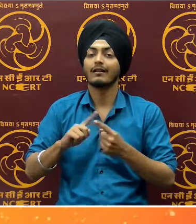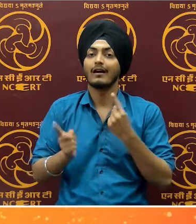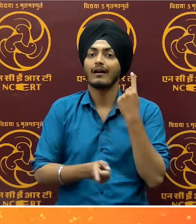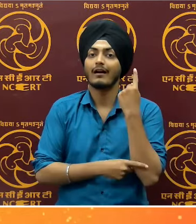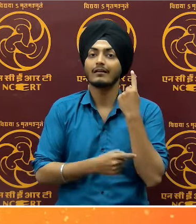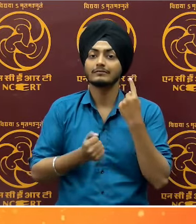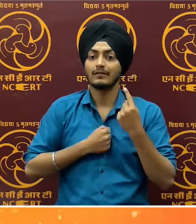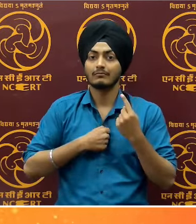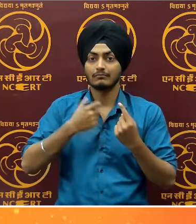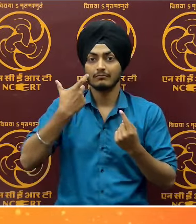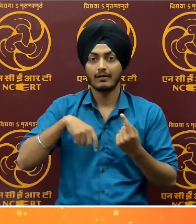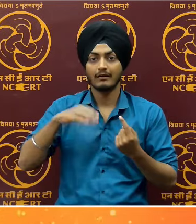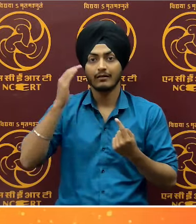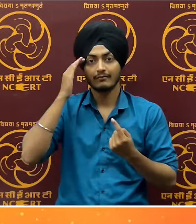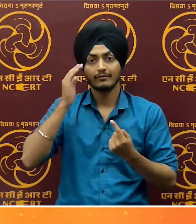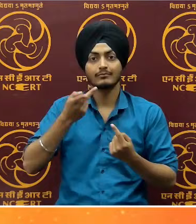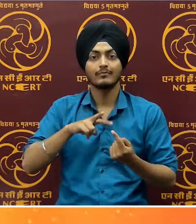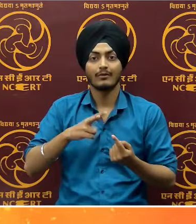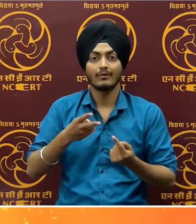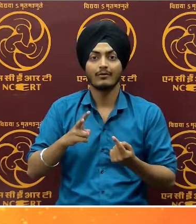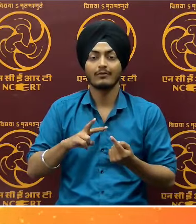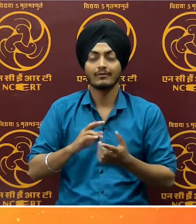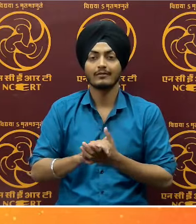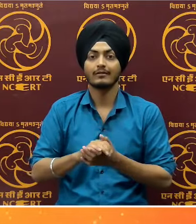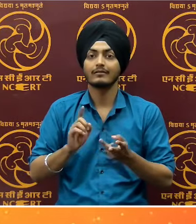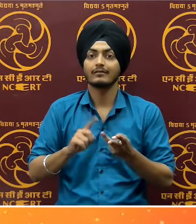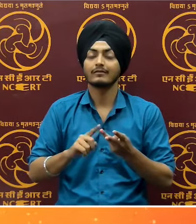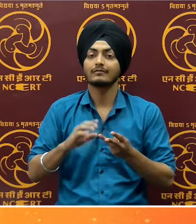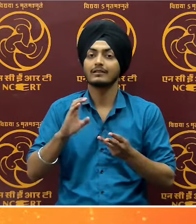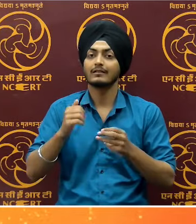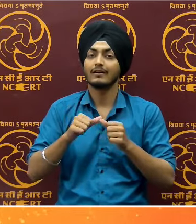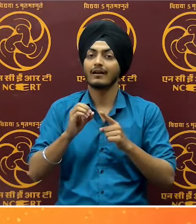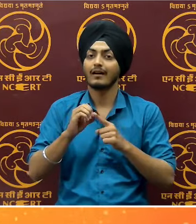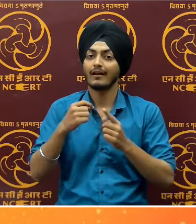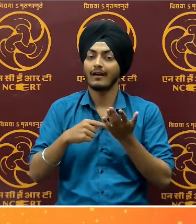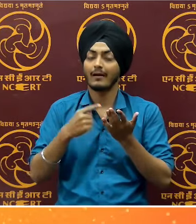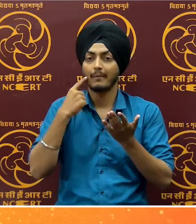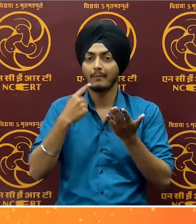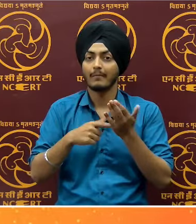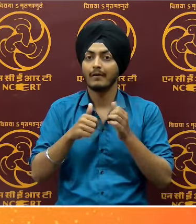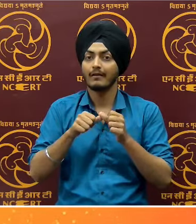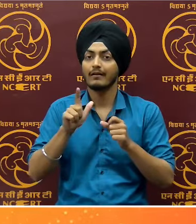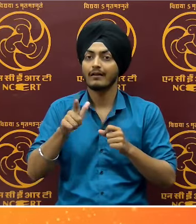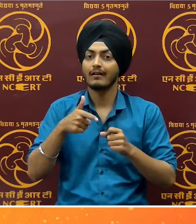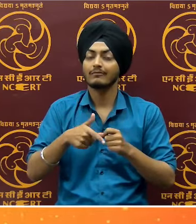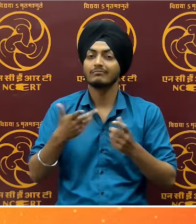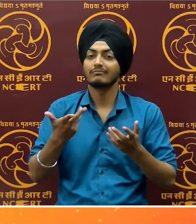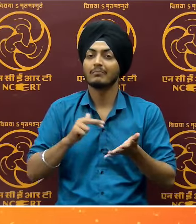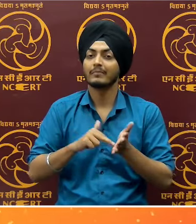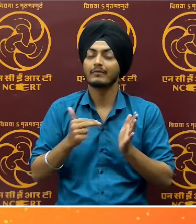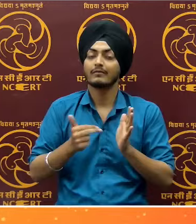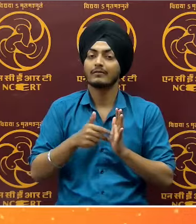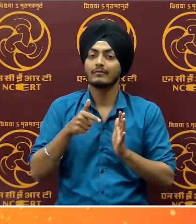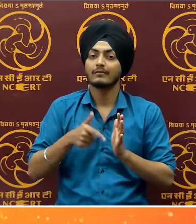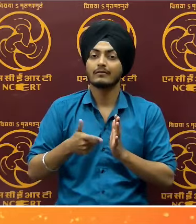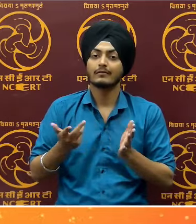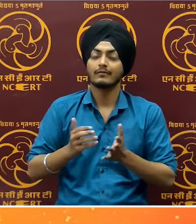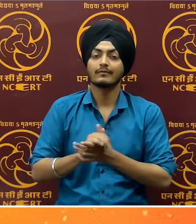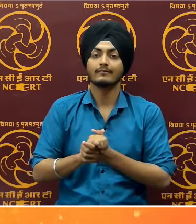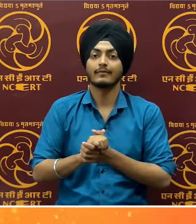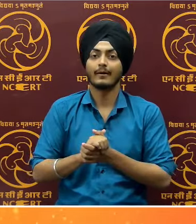or physical. So, capital, coming to the third important factor of production, that is capital. So, capital can